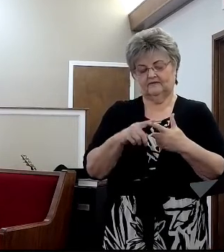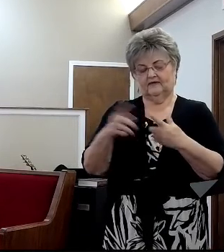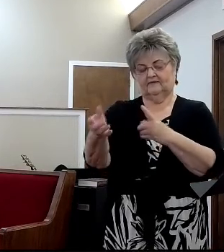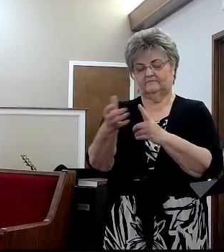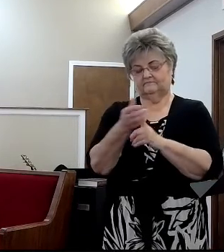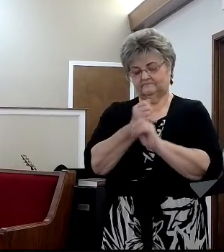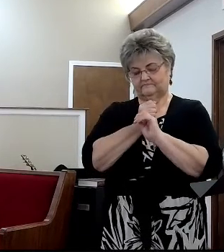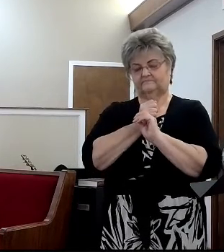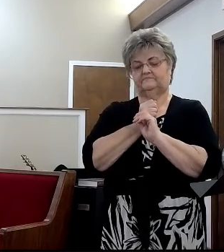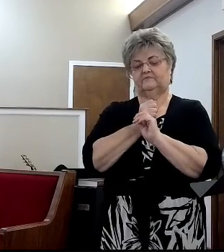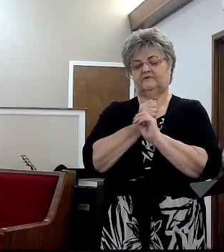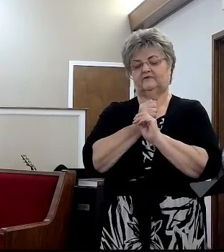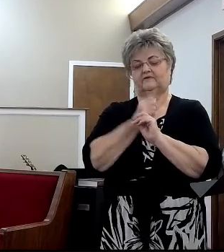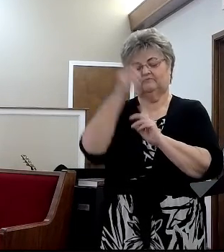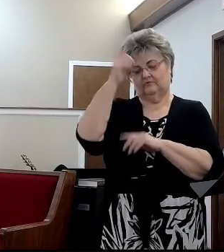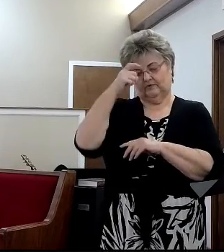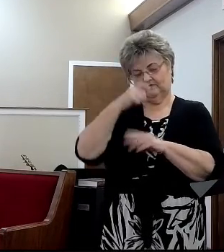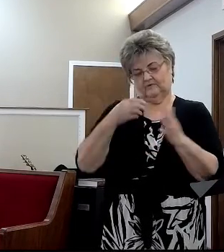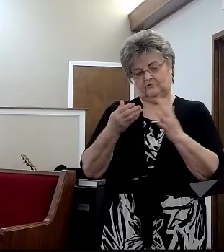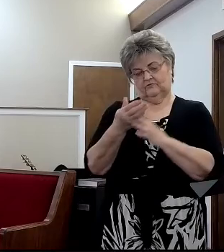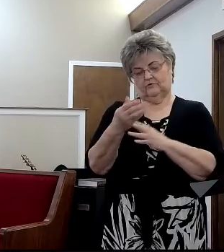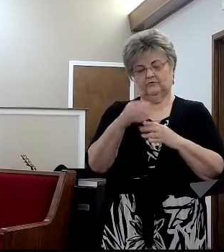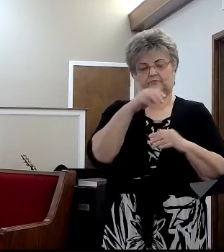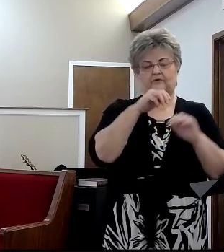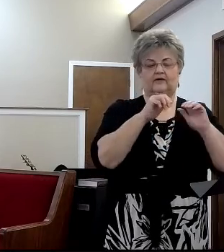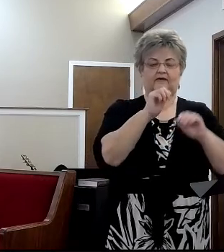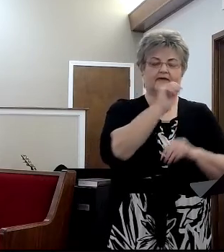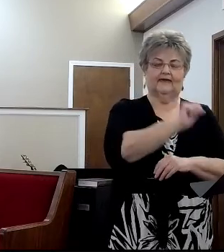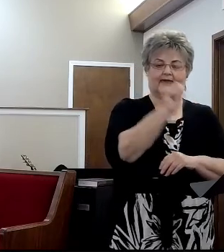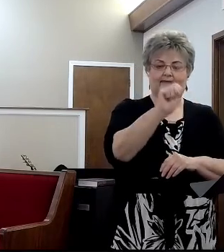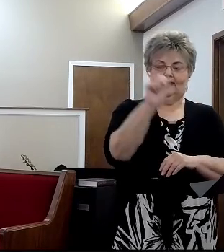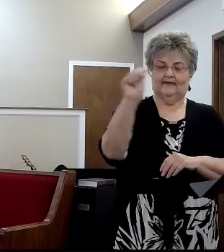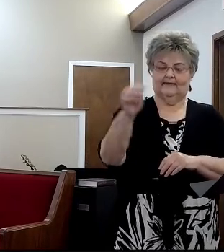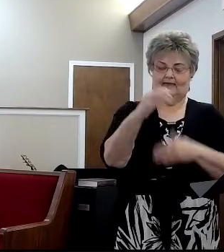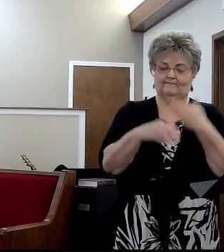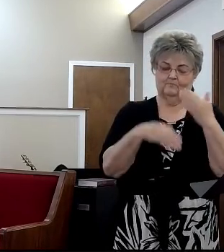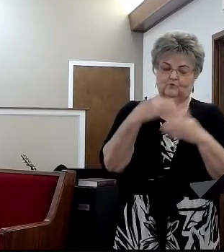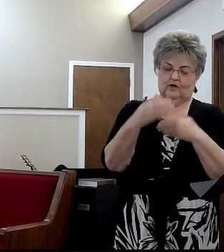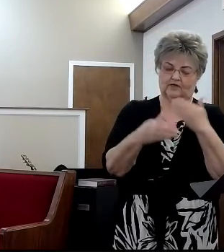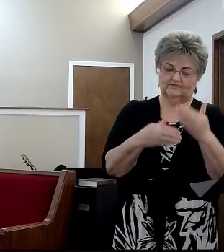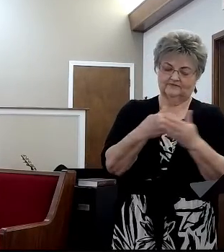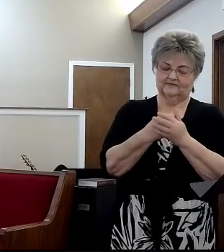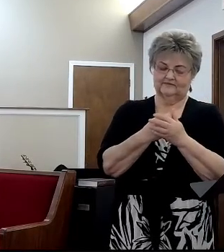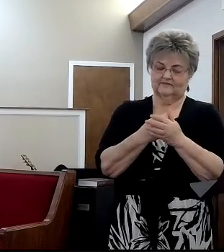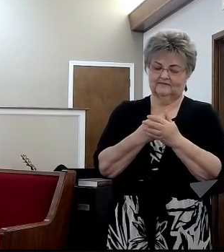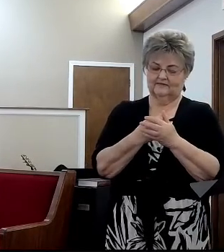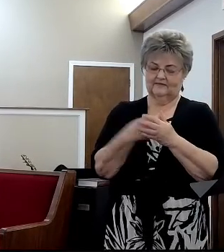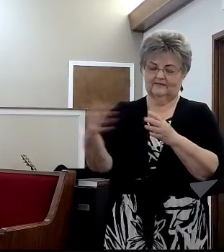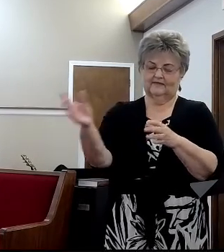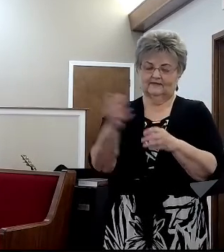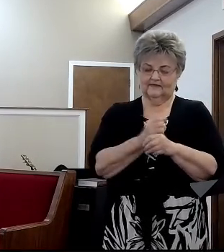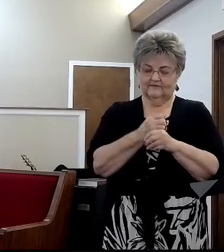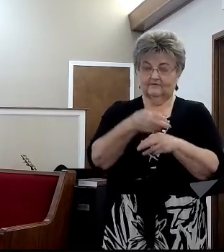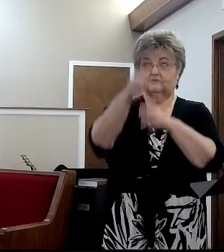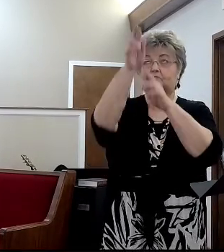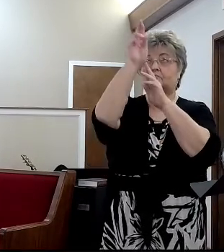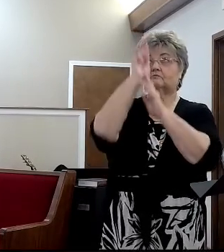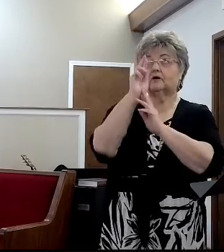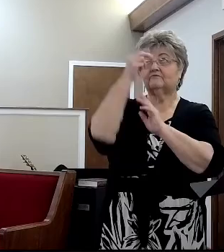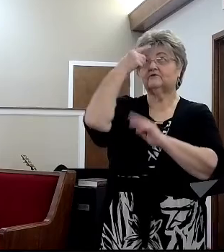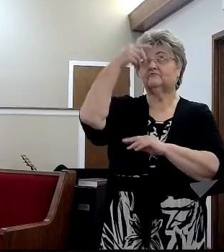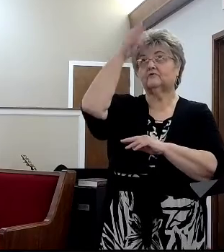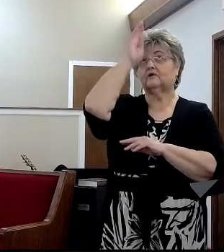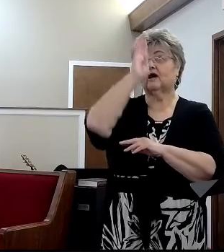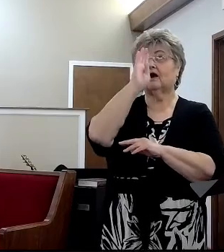AAA process. I'm thinking Brother Higgle's a baseball fan. Acquire reverence for